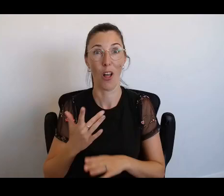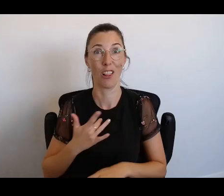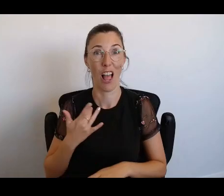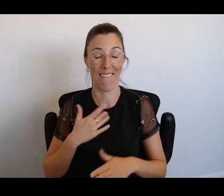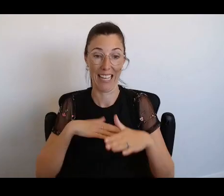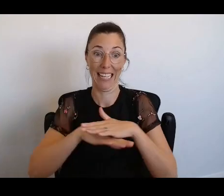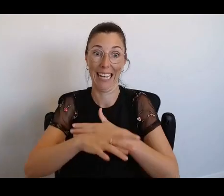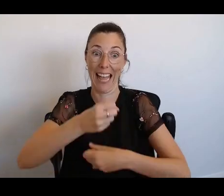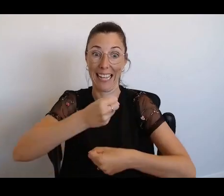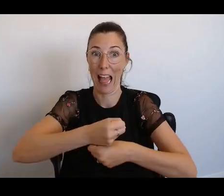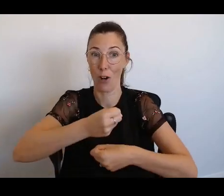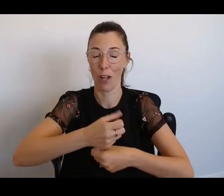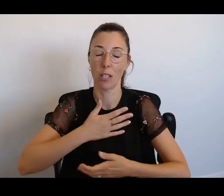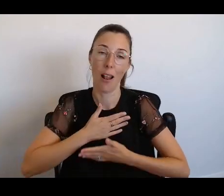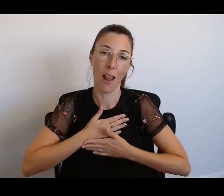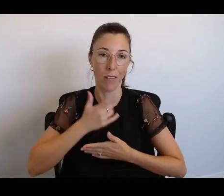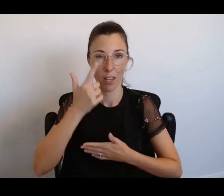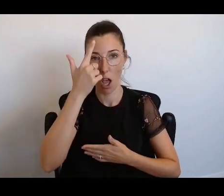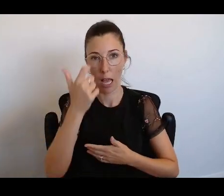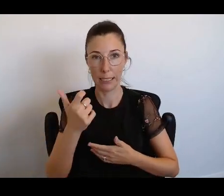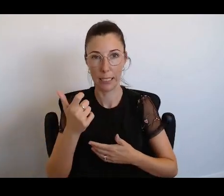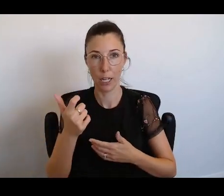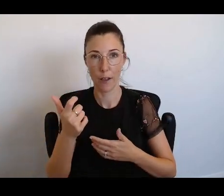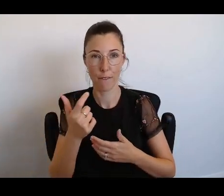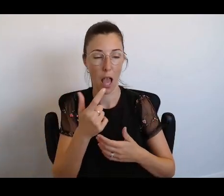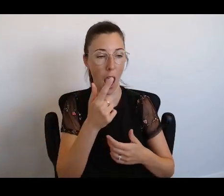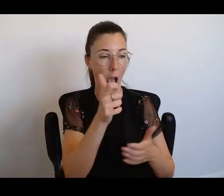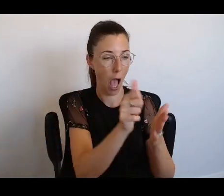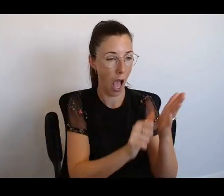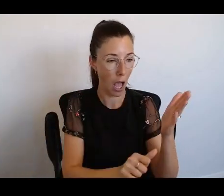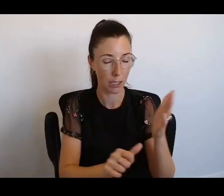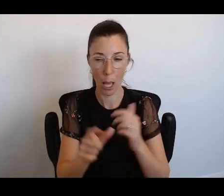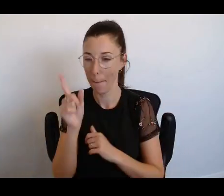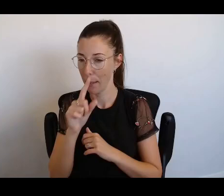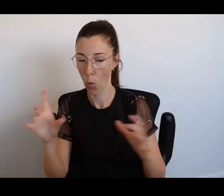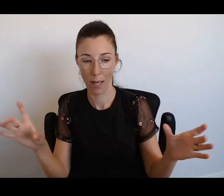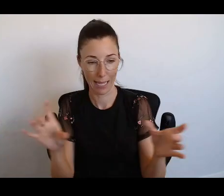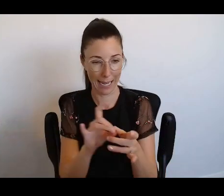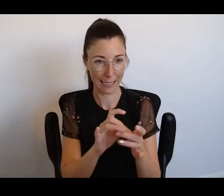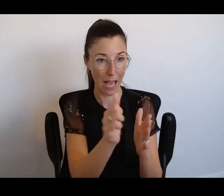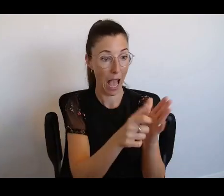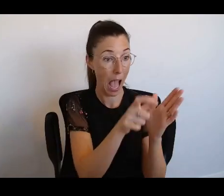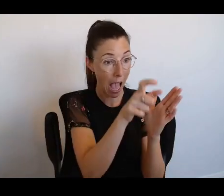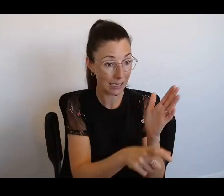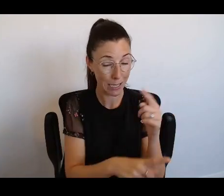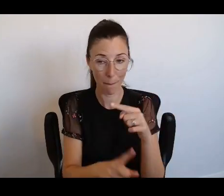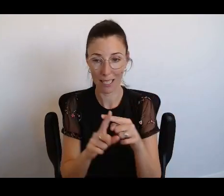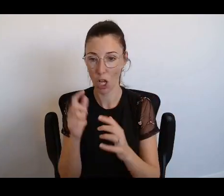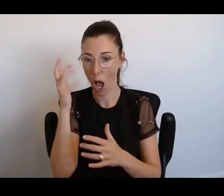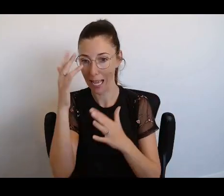of connecting art and people, connecting artists and ideas and causing